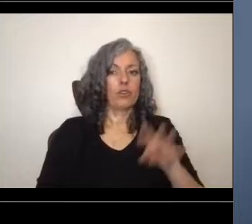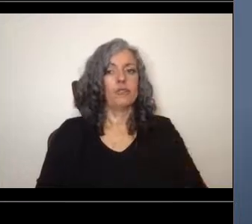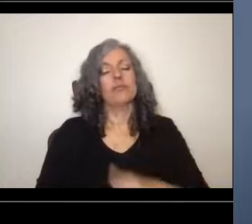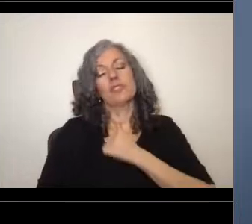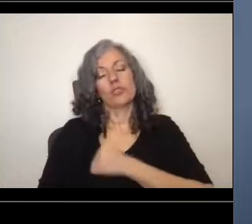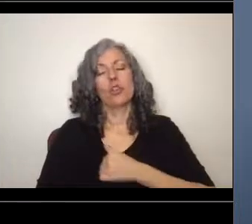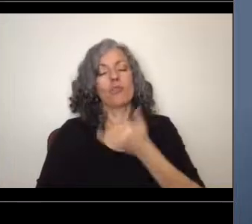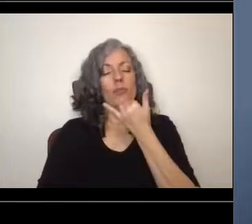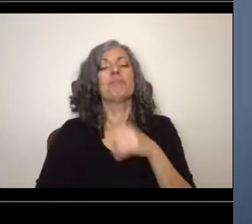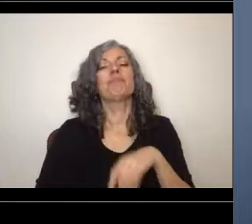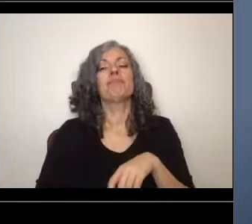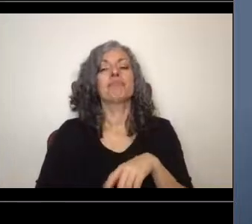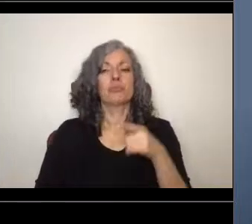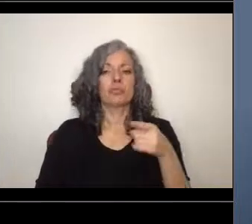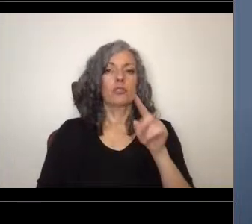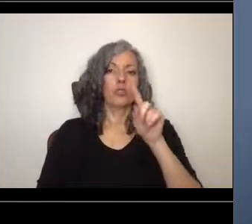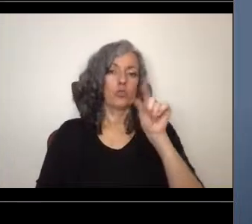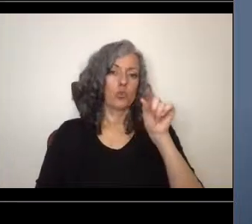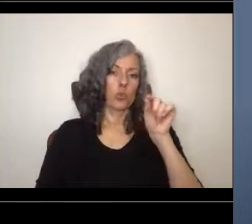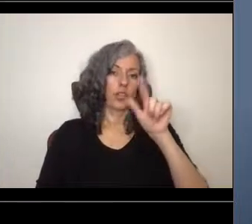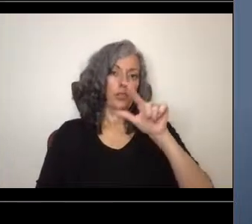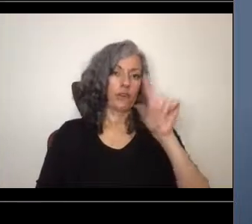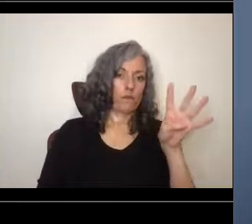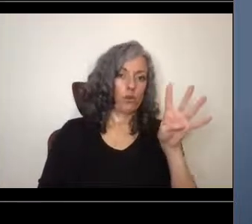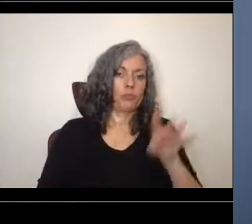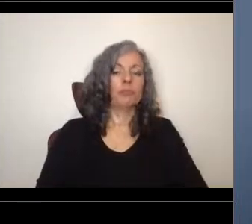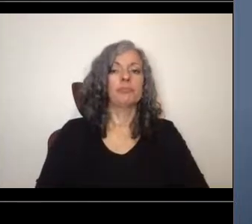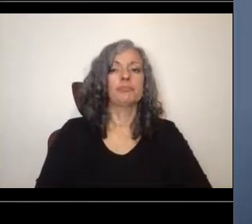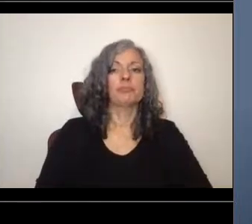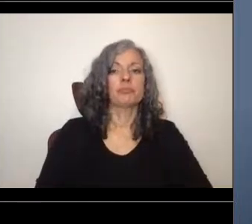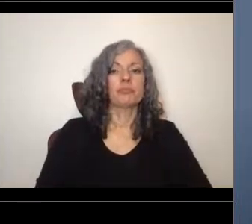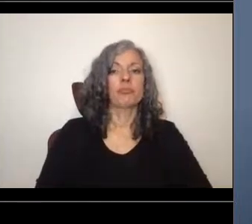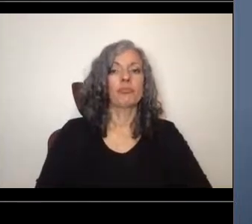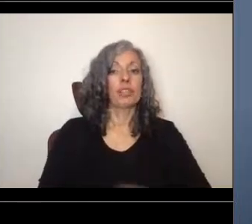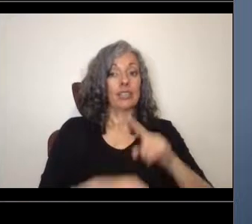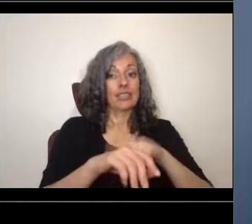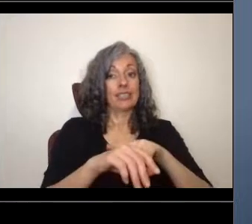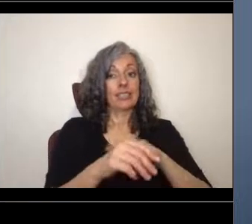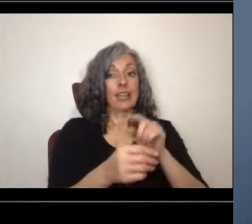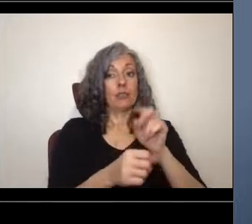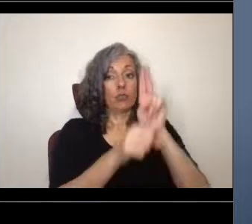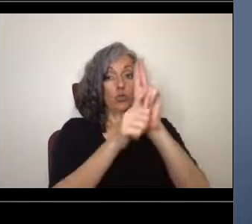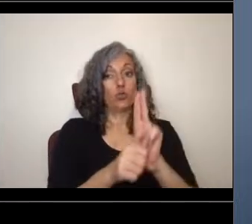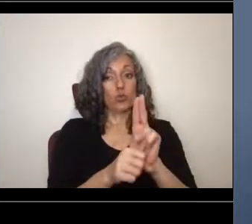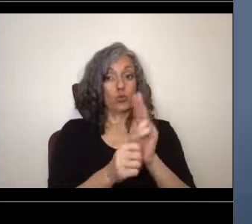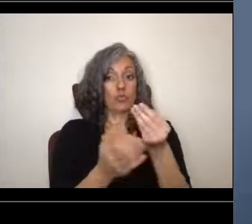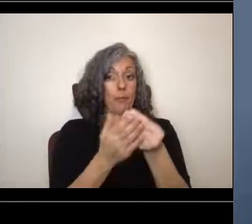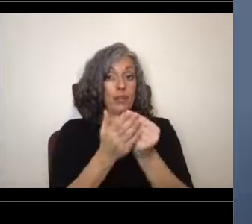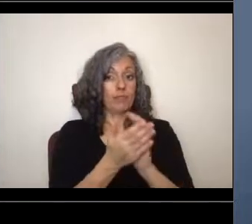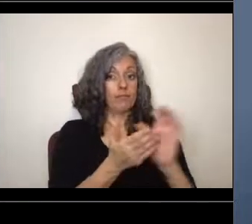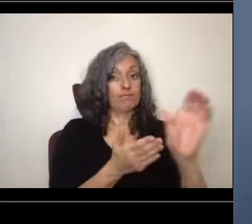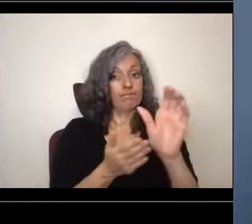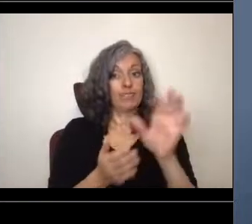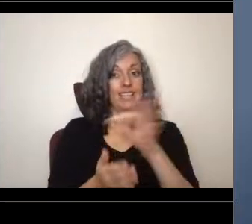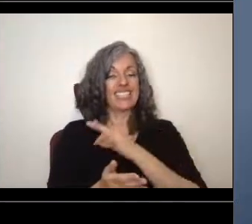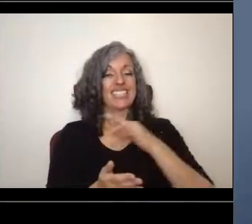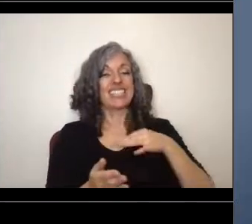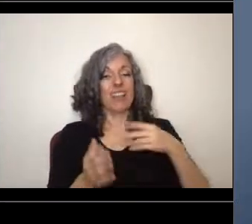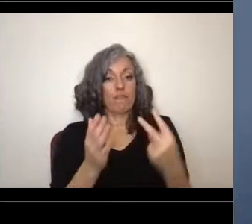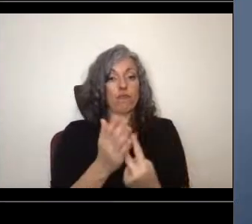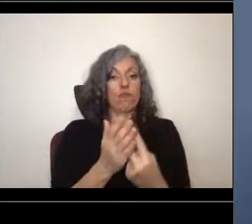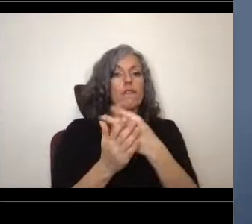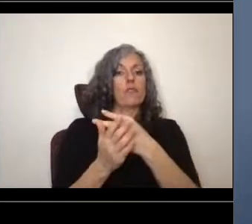are consistent with the program guidelines mentioned above and the timely use of funds policy. Staff has reviewed all of these requests and recommends approvals of